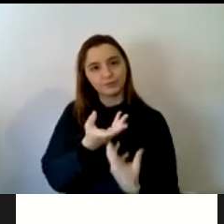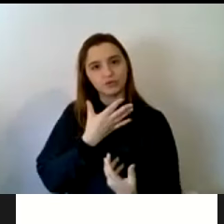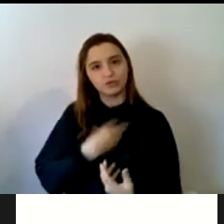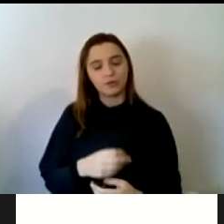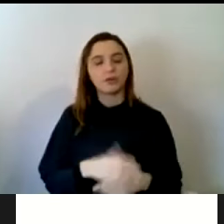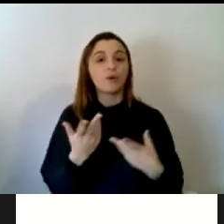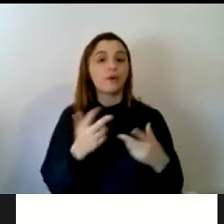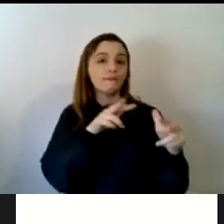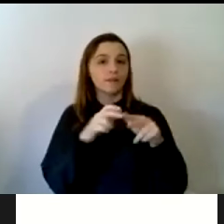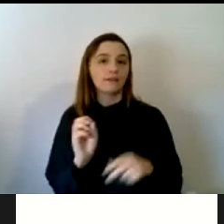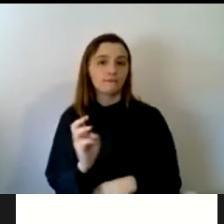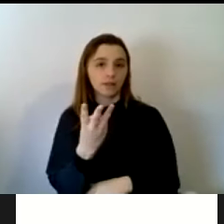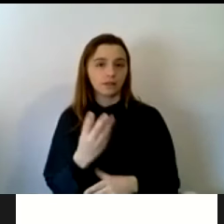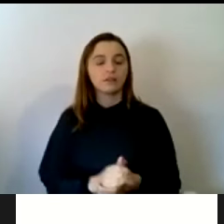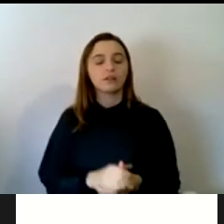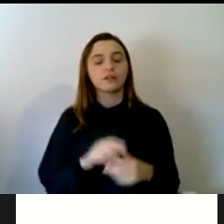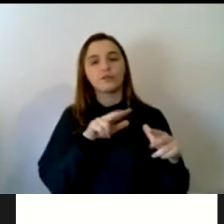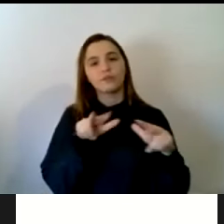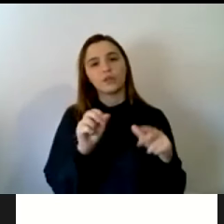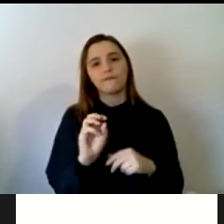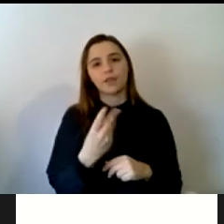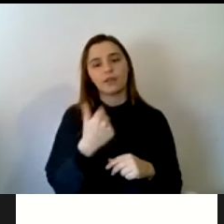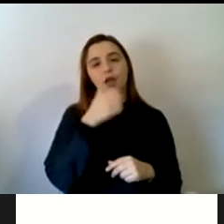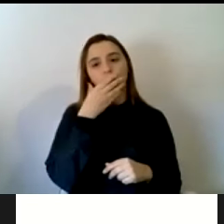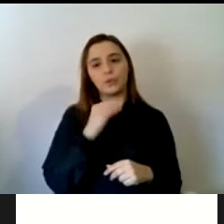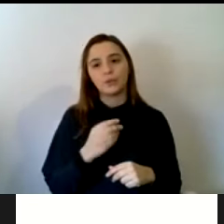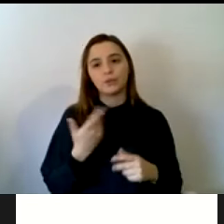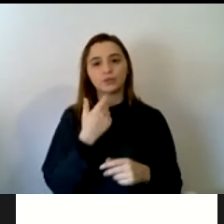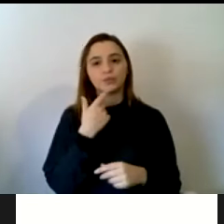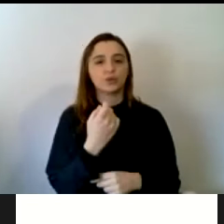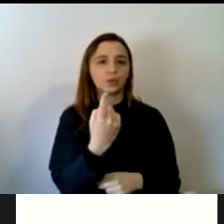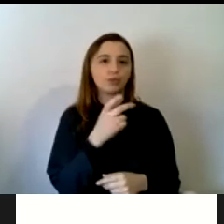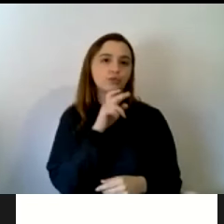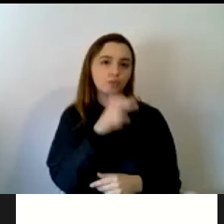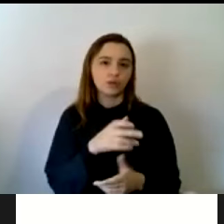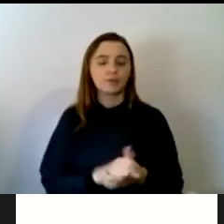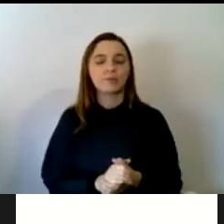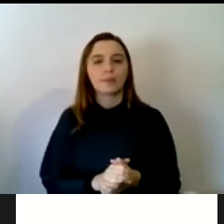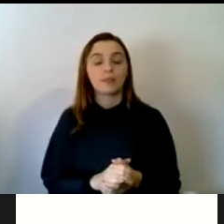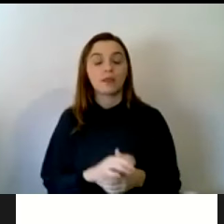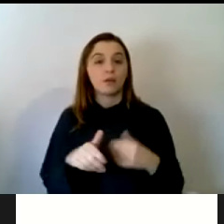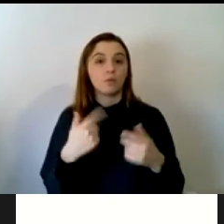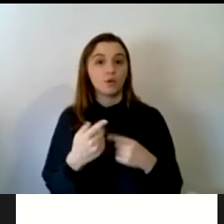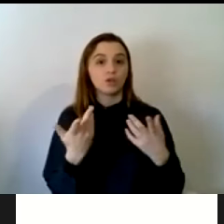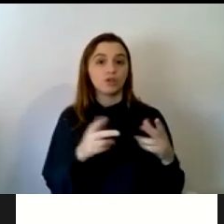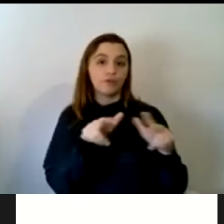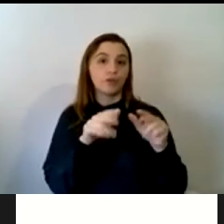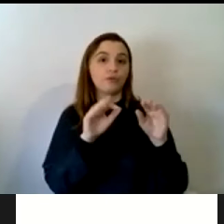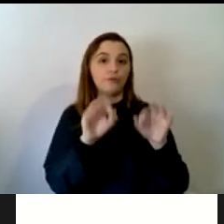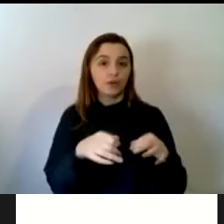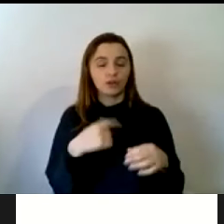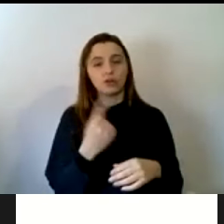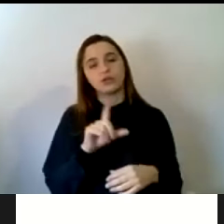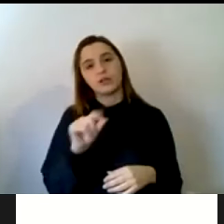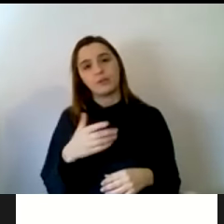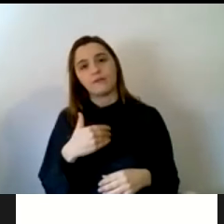3 videos, and in each video you will see students answering one question. And after watching the video, we will also ask a question